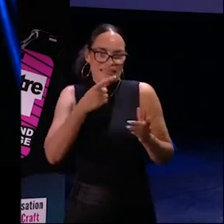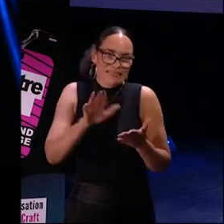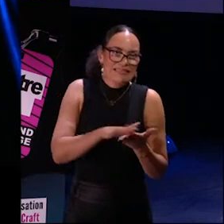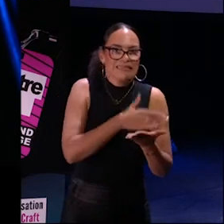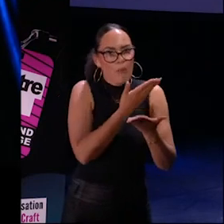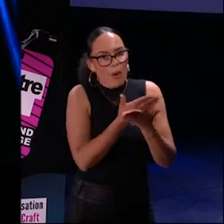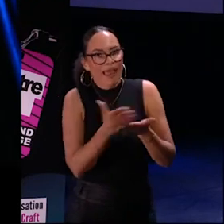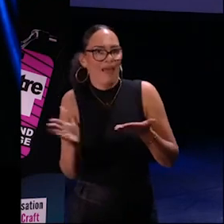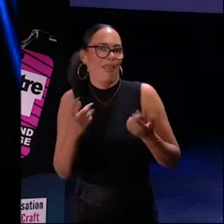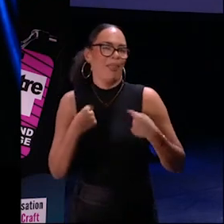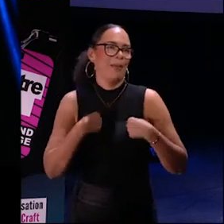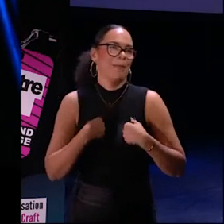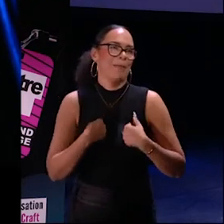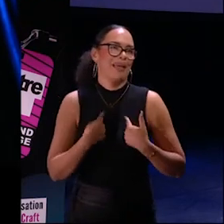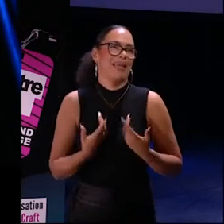more articulate.